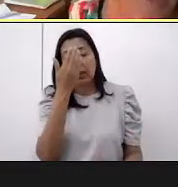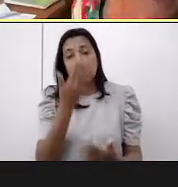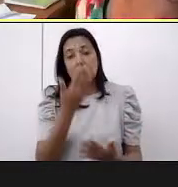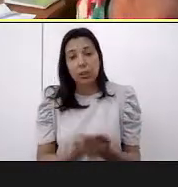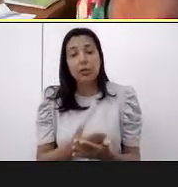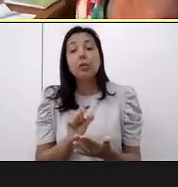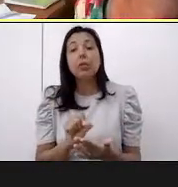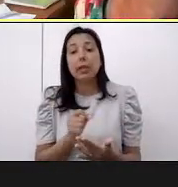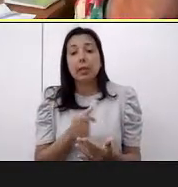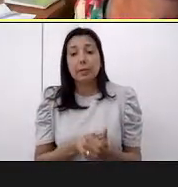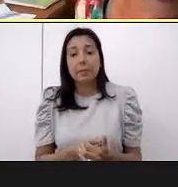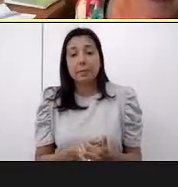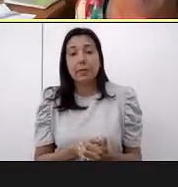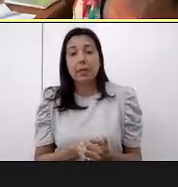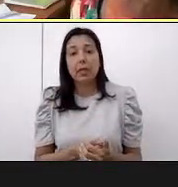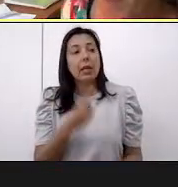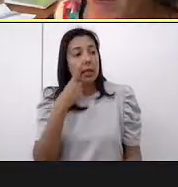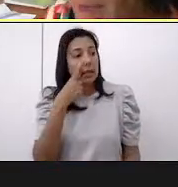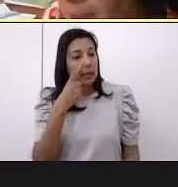level. So this